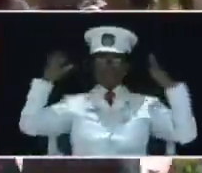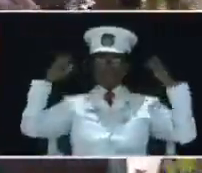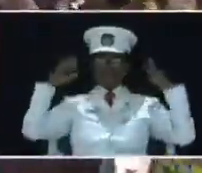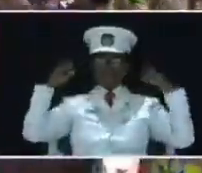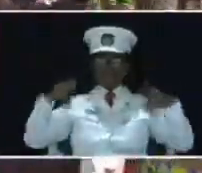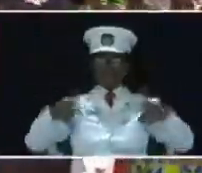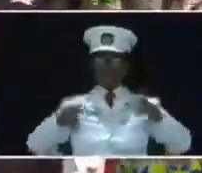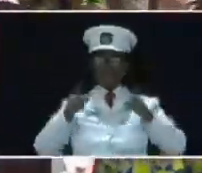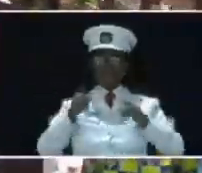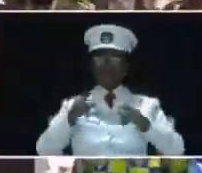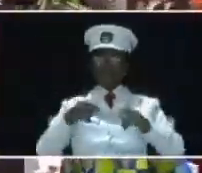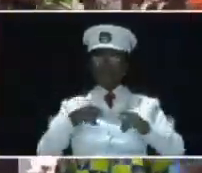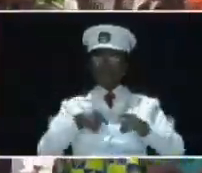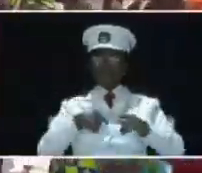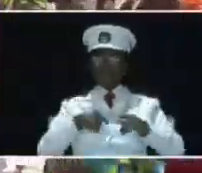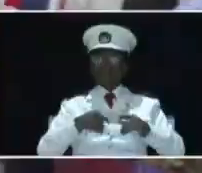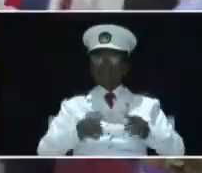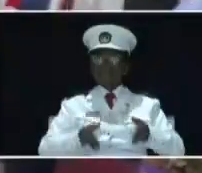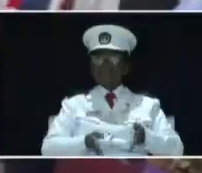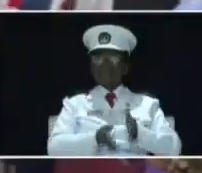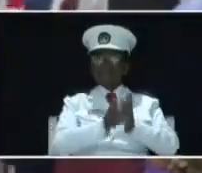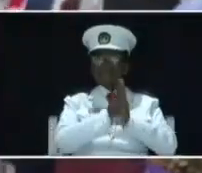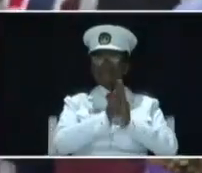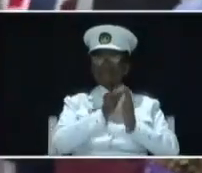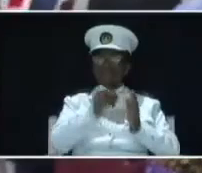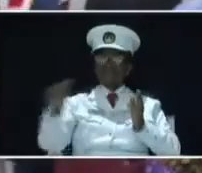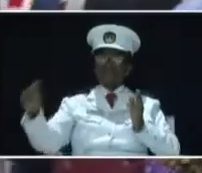Let me ask you a question.